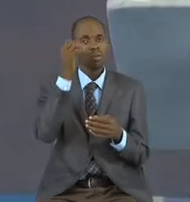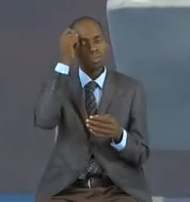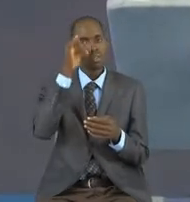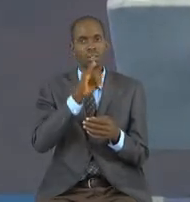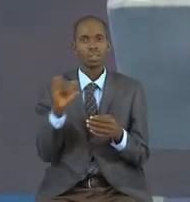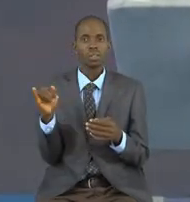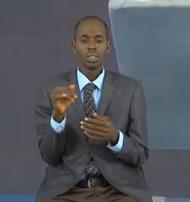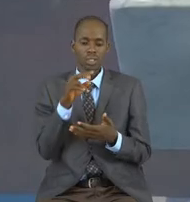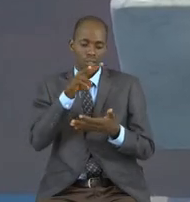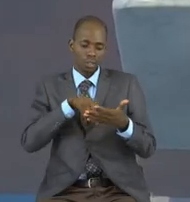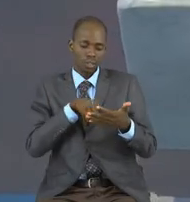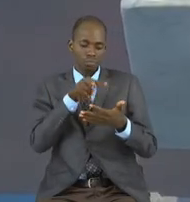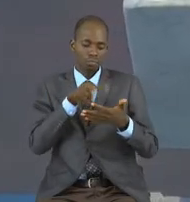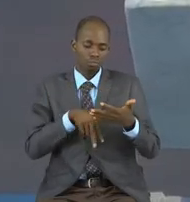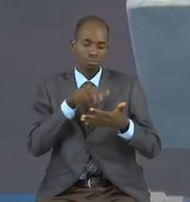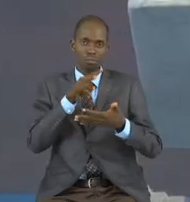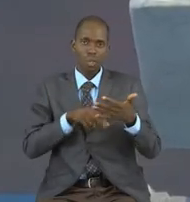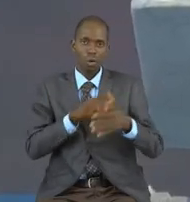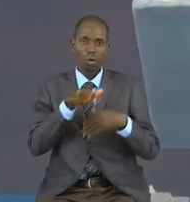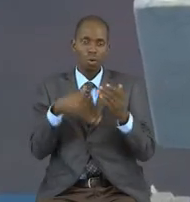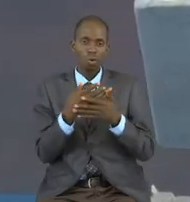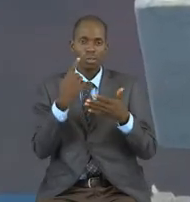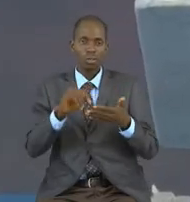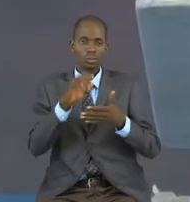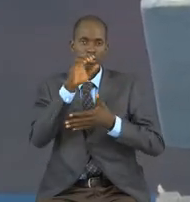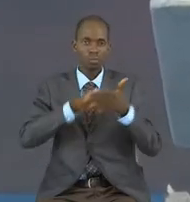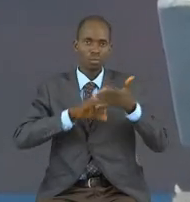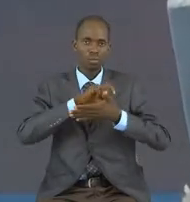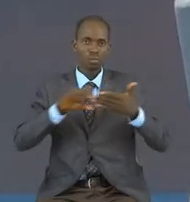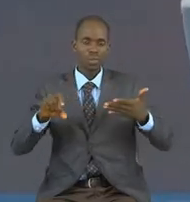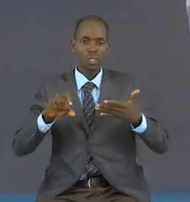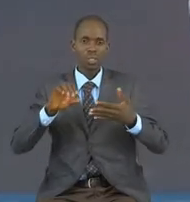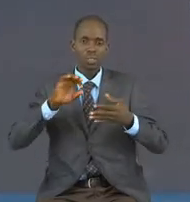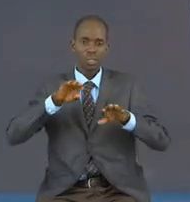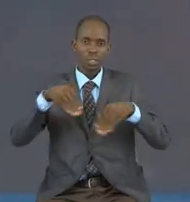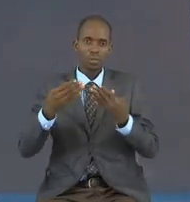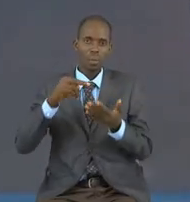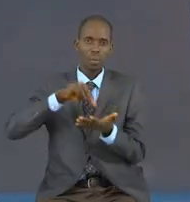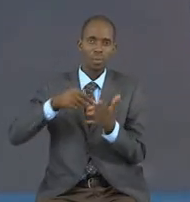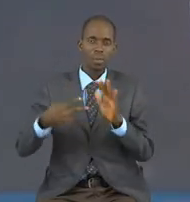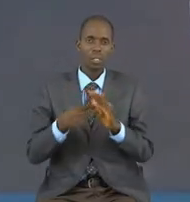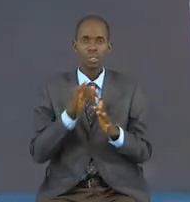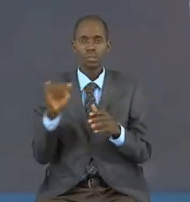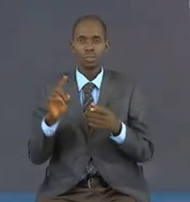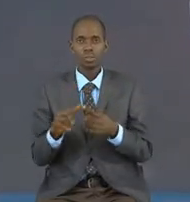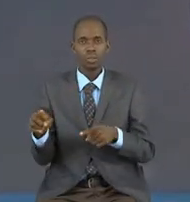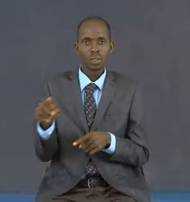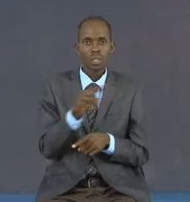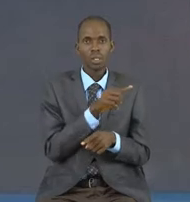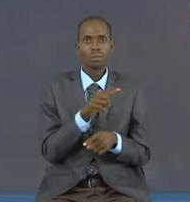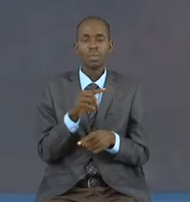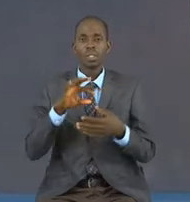verses, interpreting them, applying them, and showing